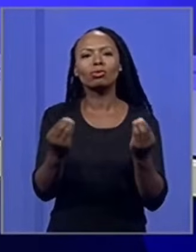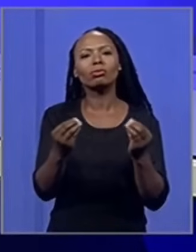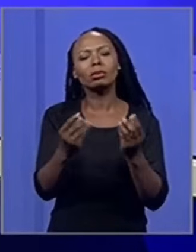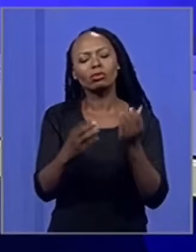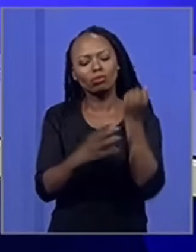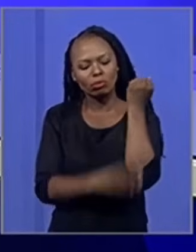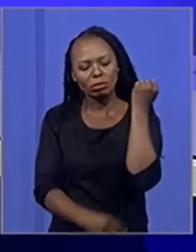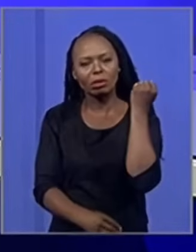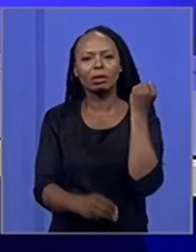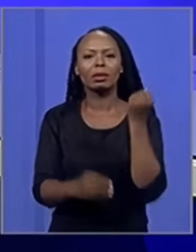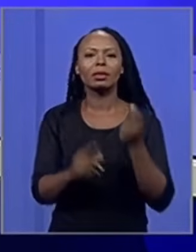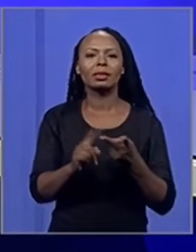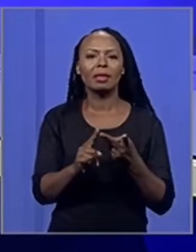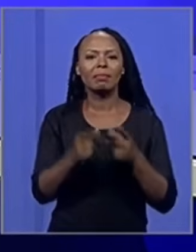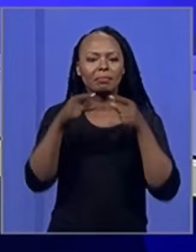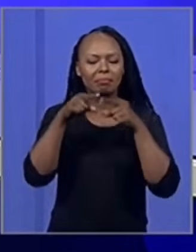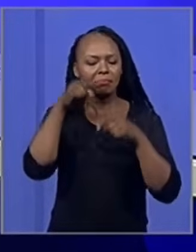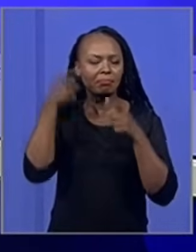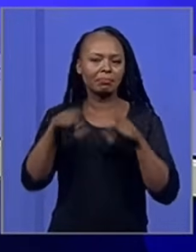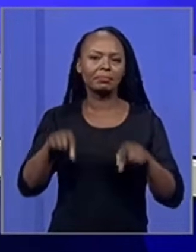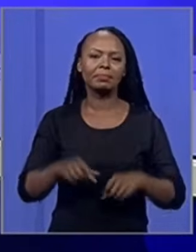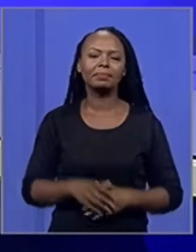le di-sanitary pads.